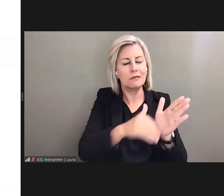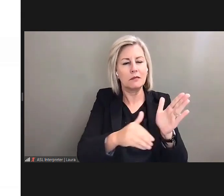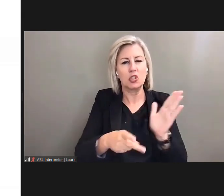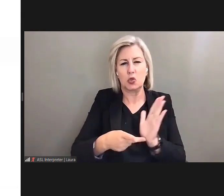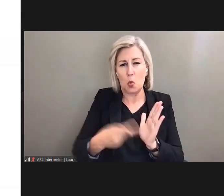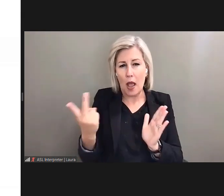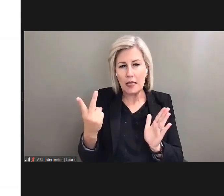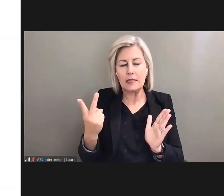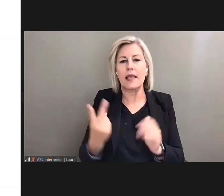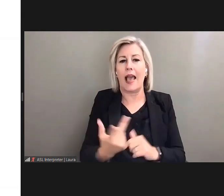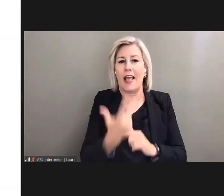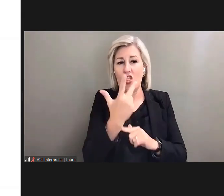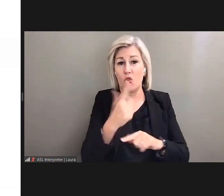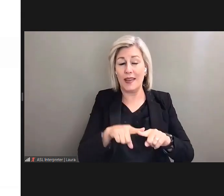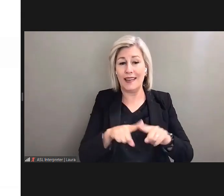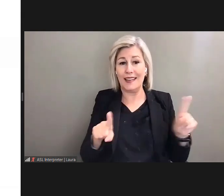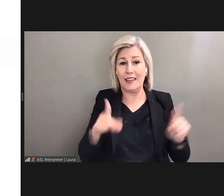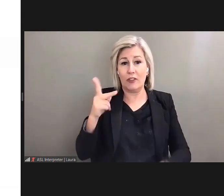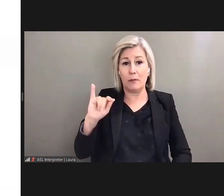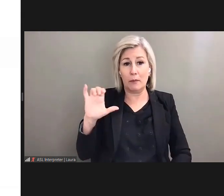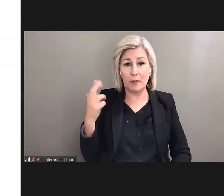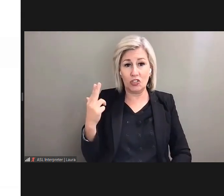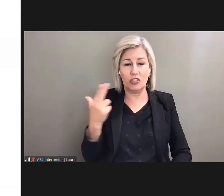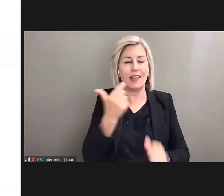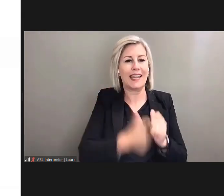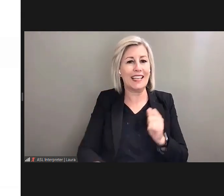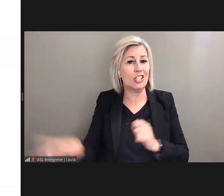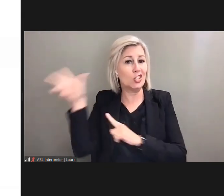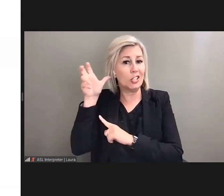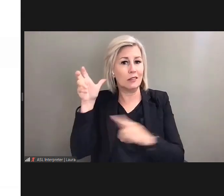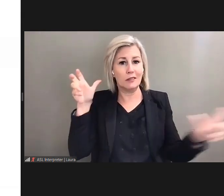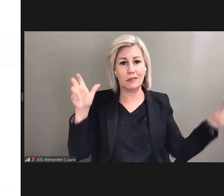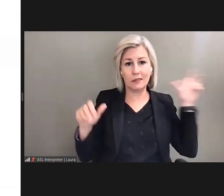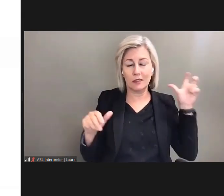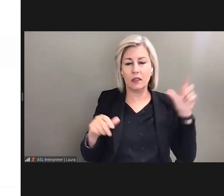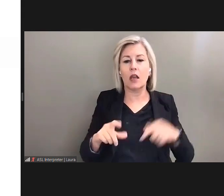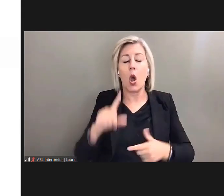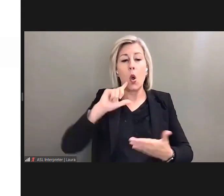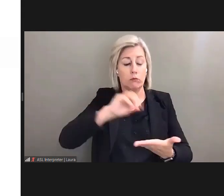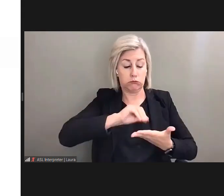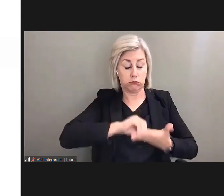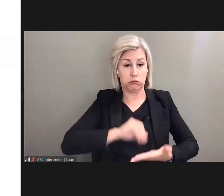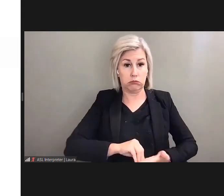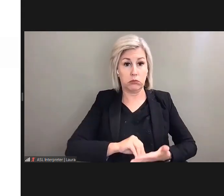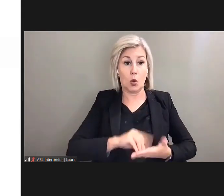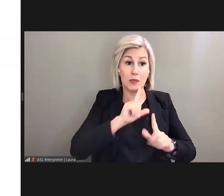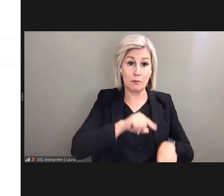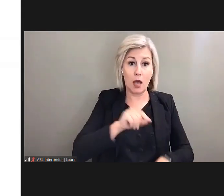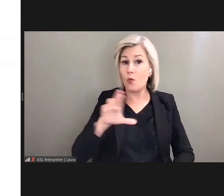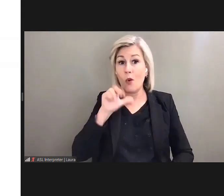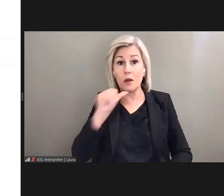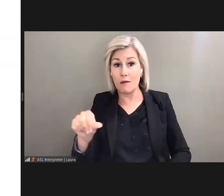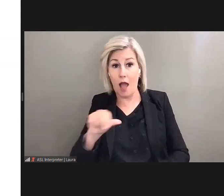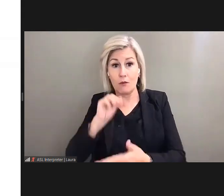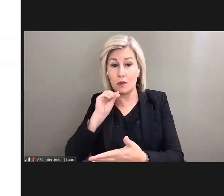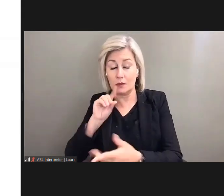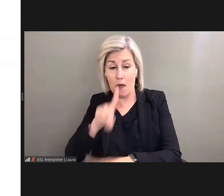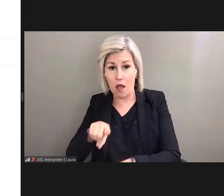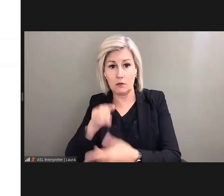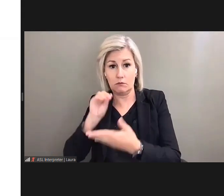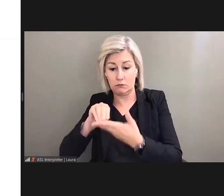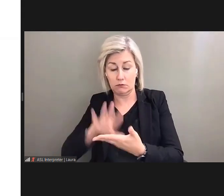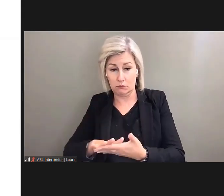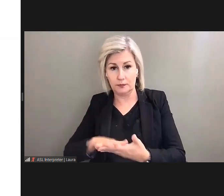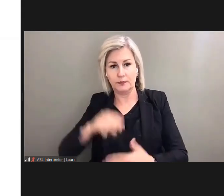at 3 different pitches on each ear, noting the child's response or lack of response after each tone is